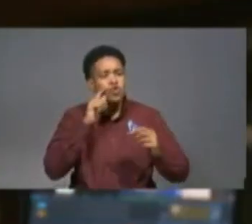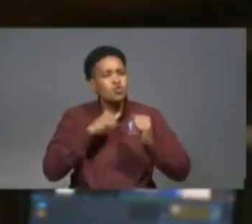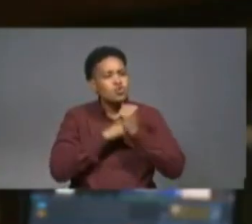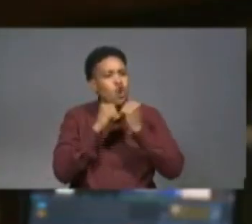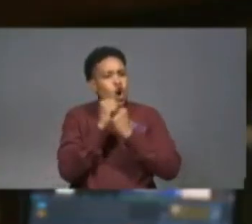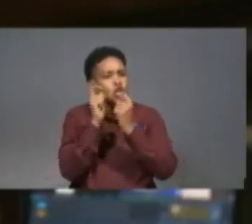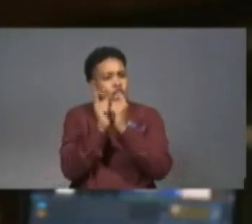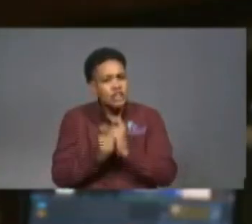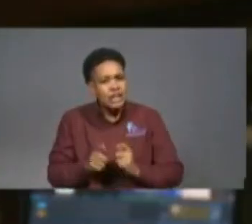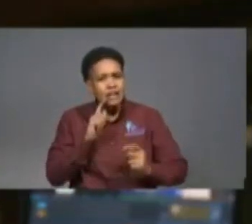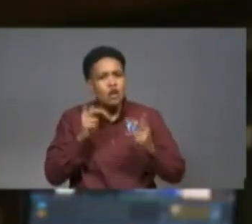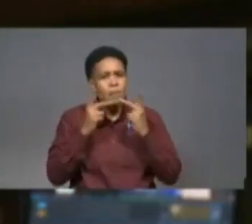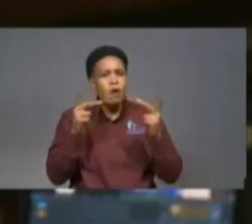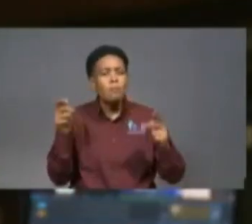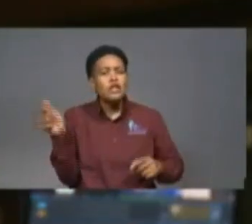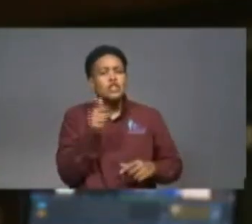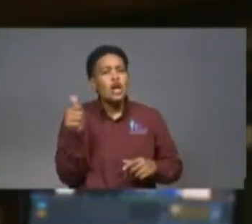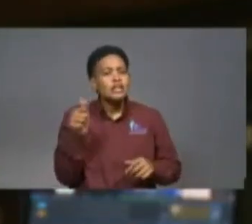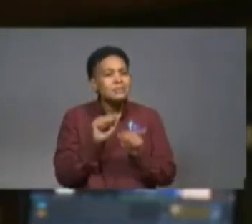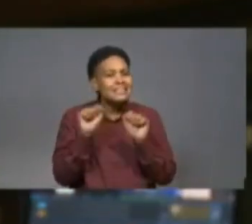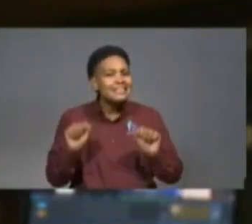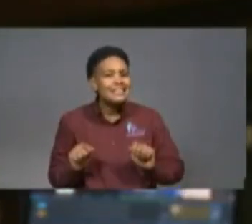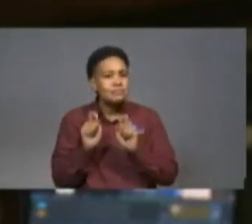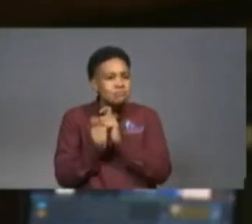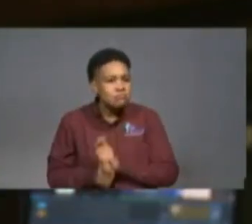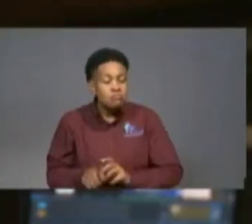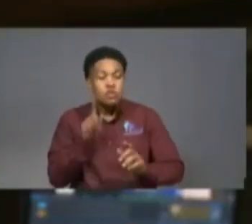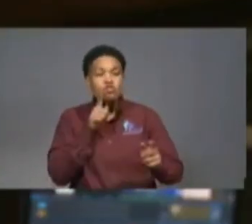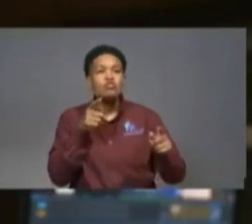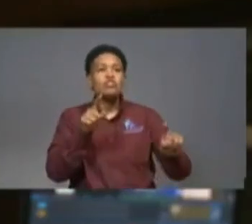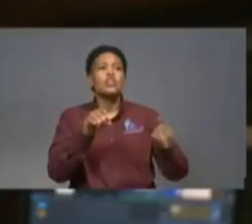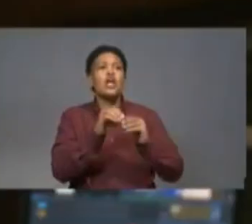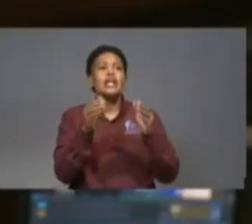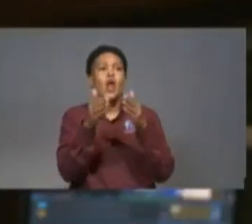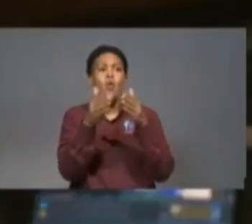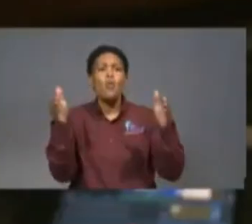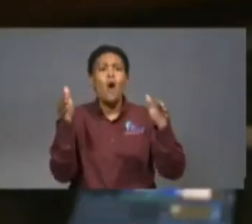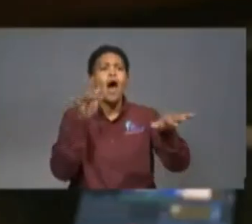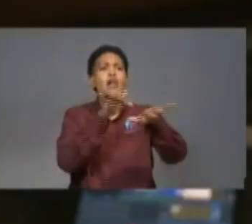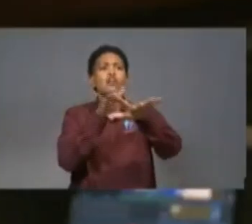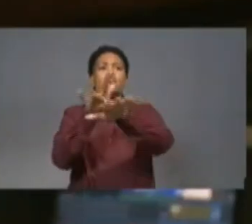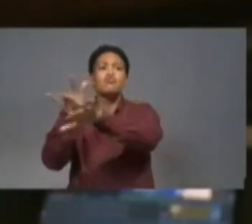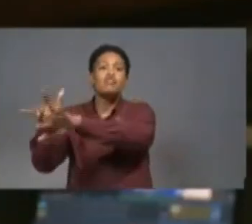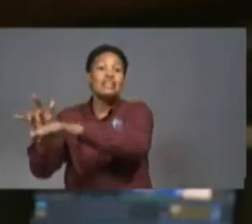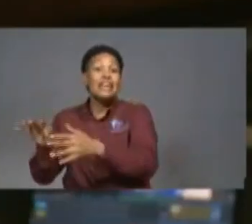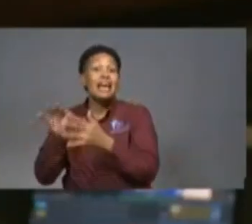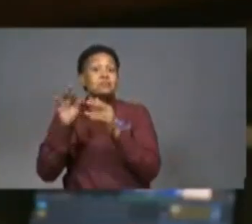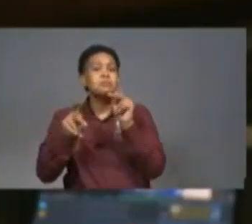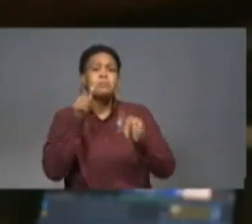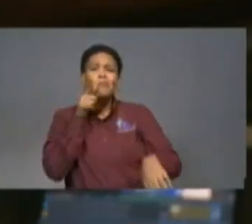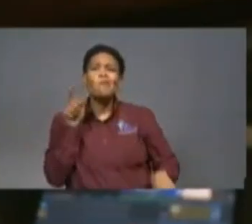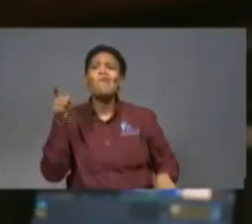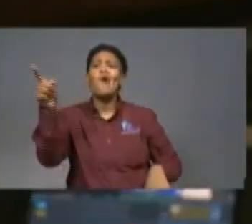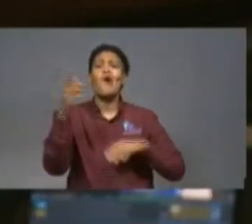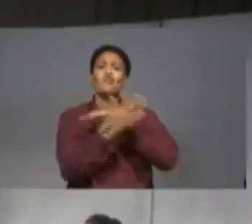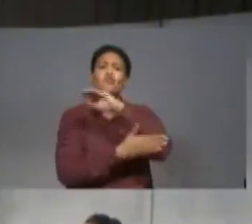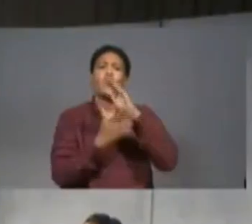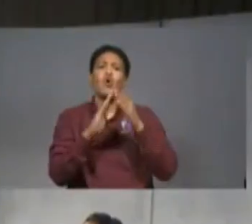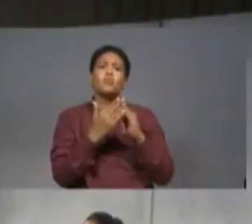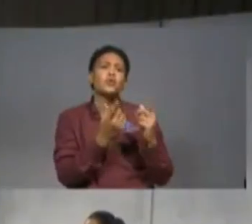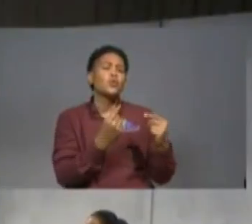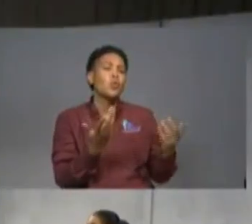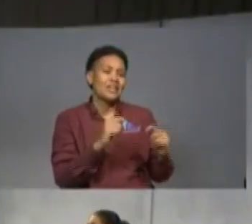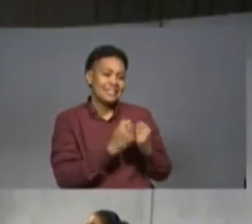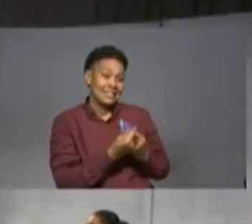the public transportation system, resulting in a wider reach, especially to persons in rural communities? Team JLP, you have